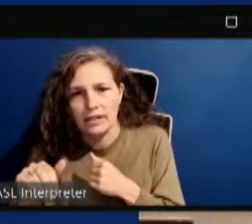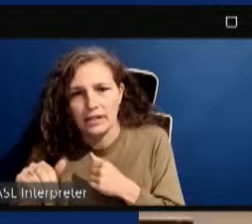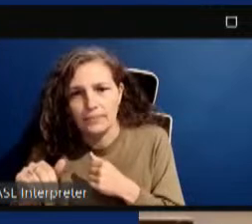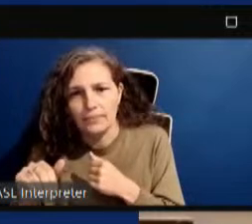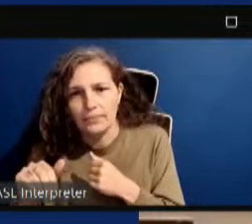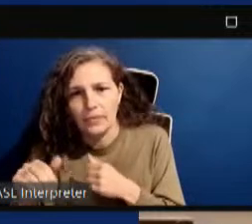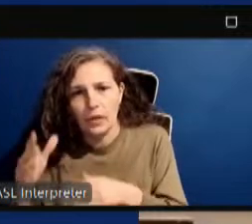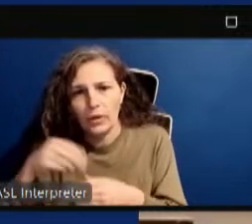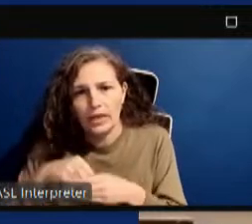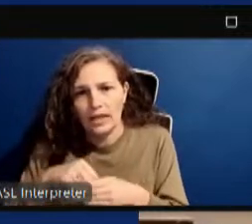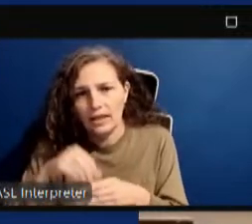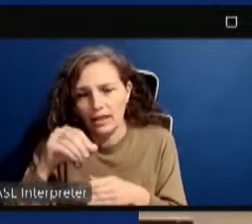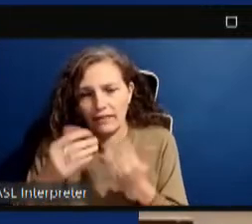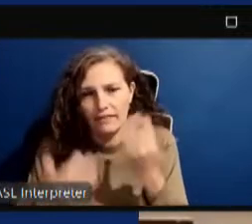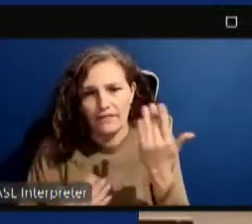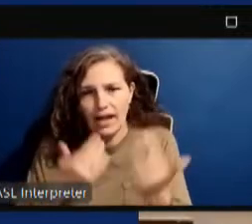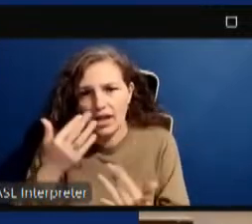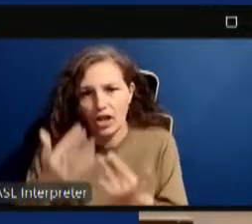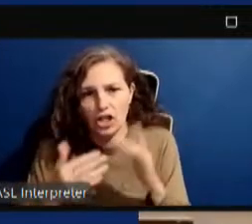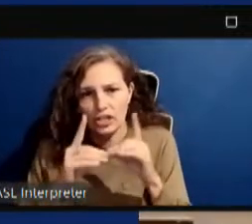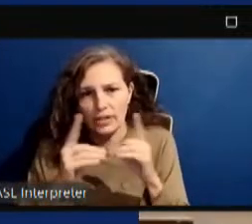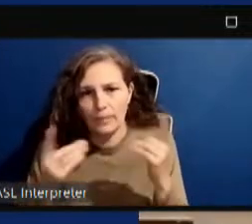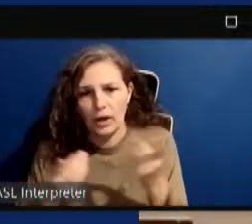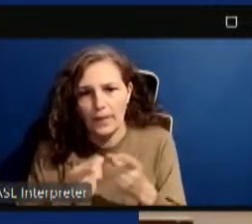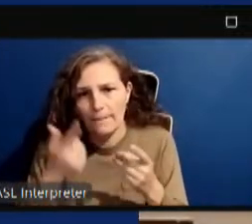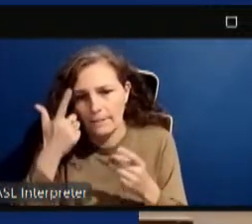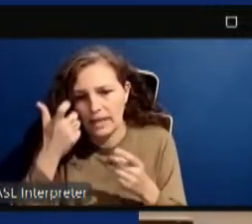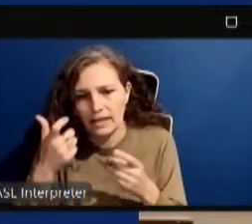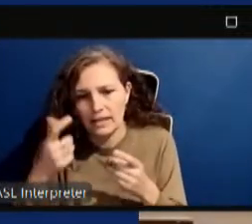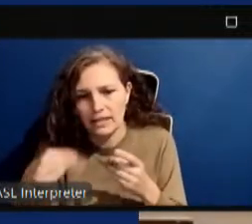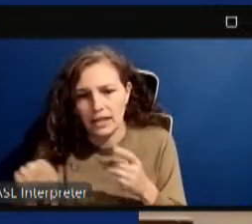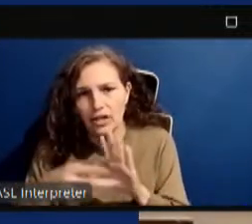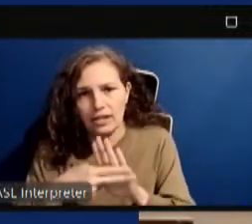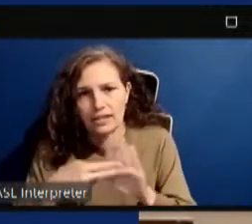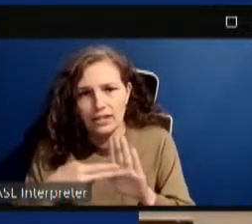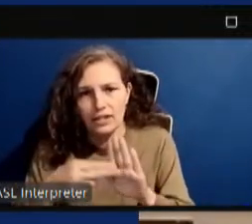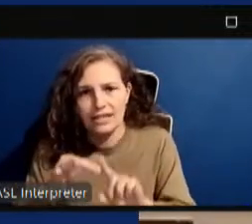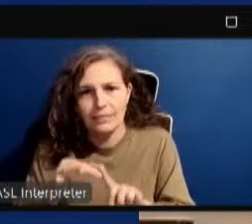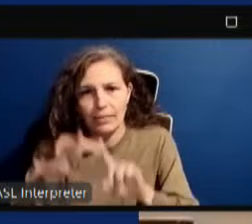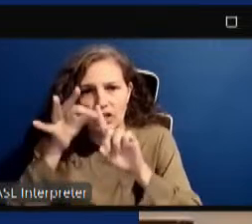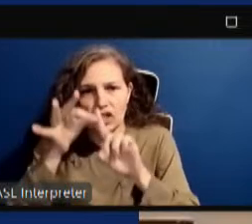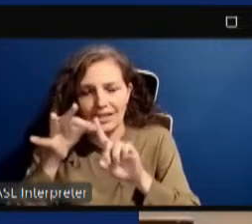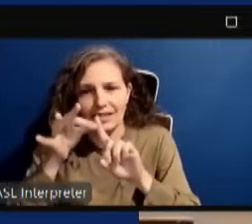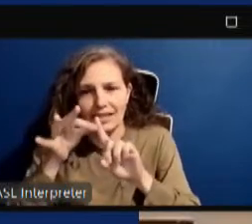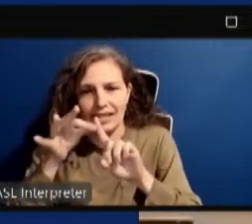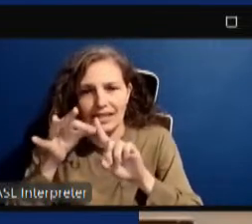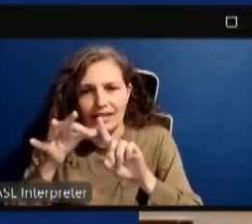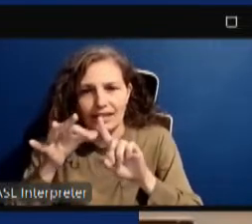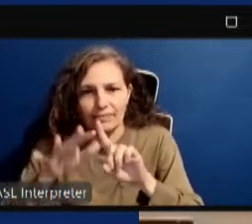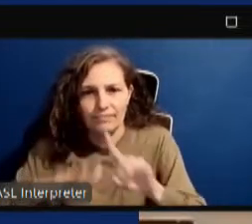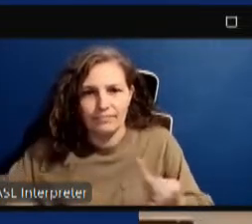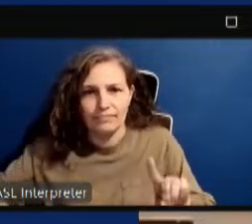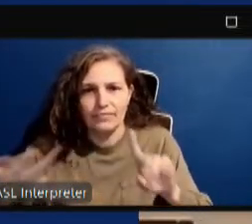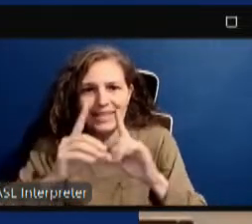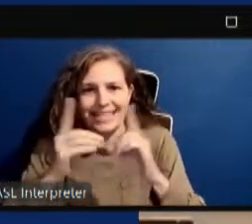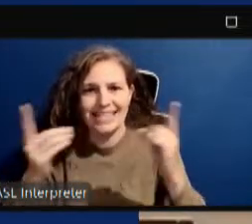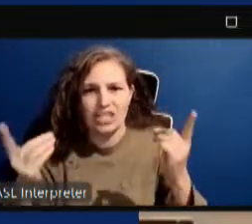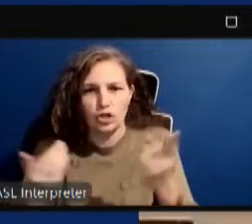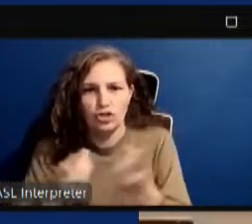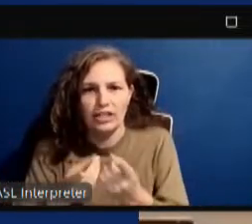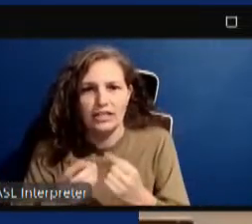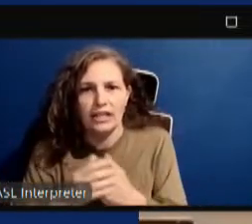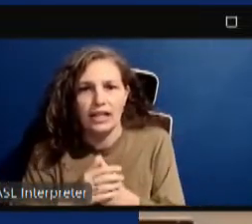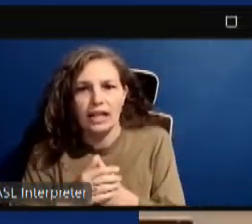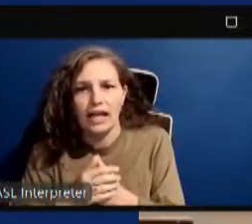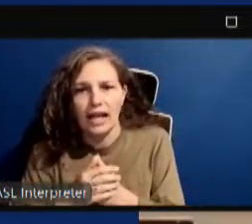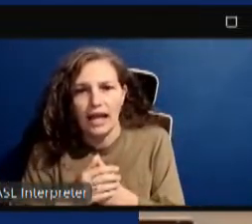within the fire department, because they are considered a special district, and there may be some legal issues with